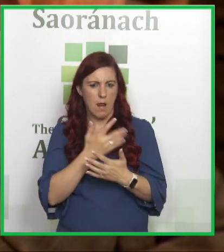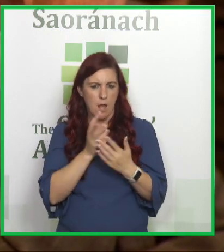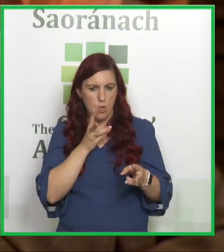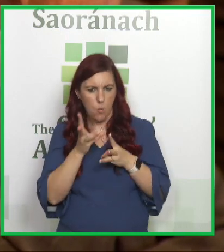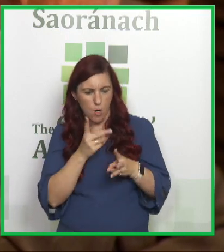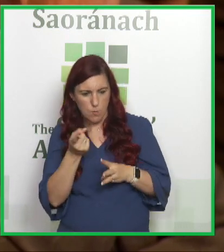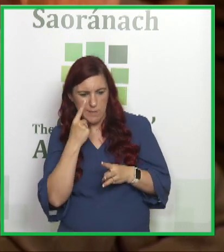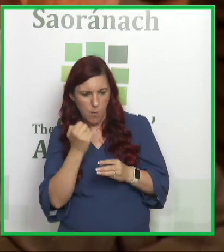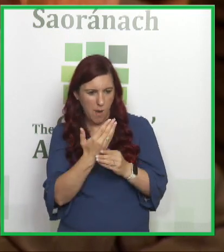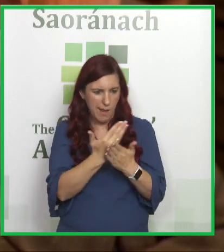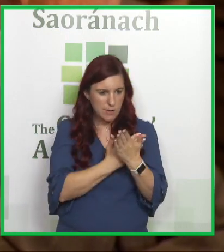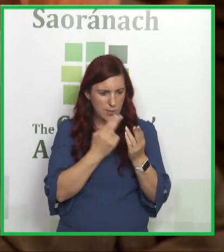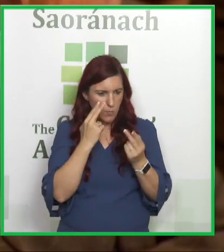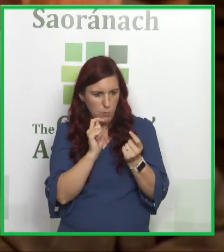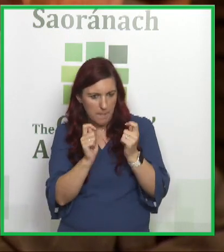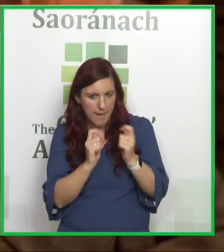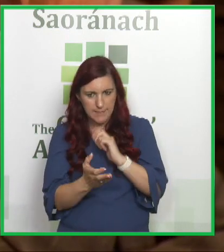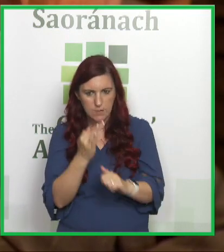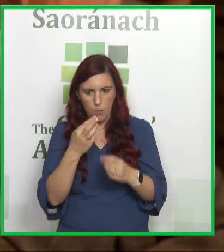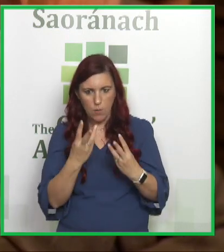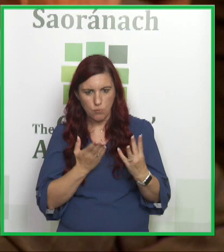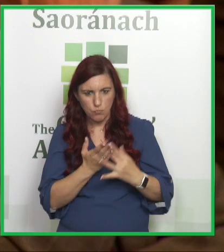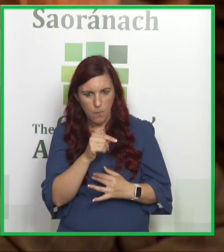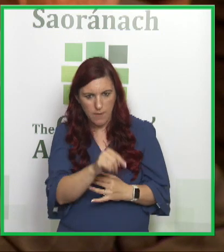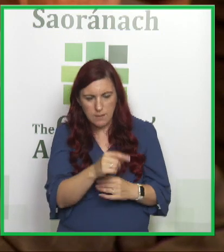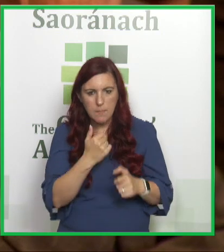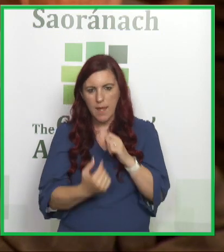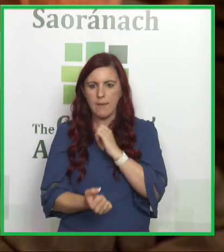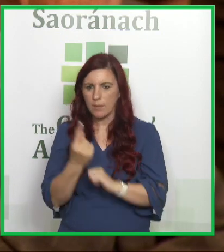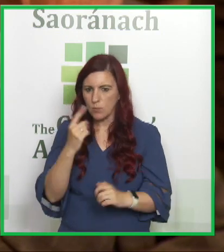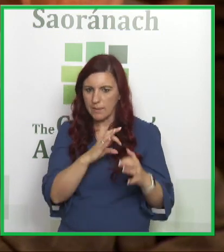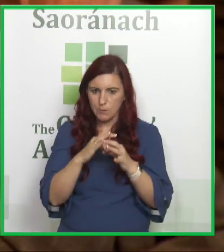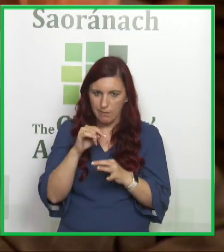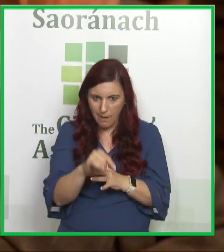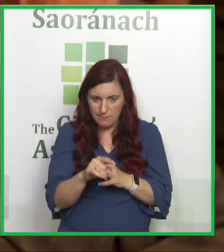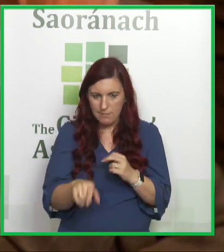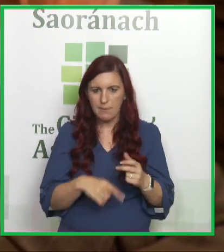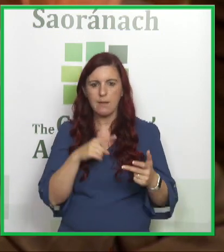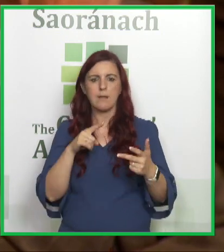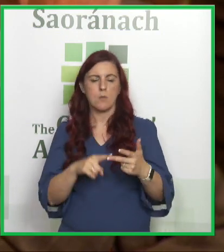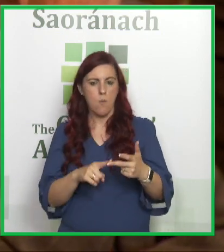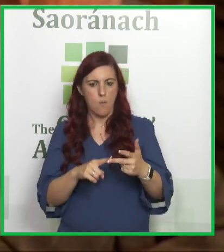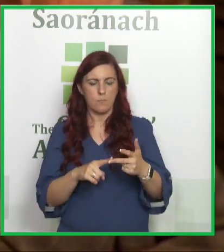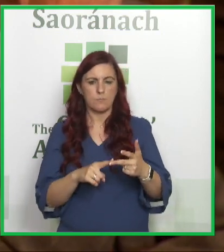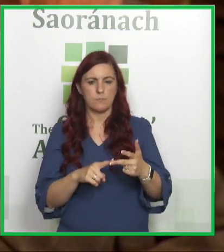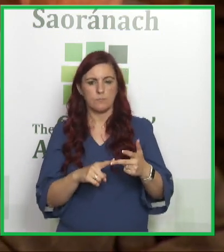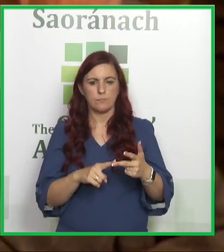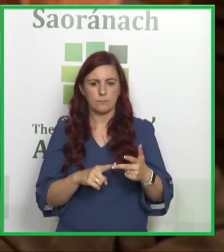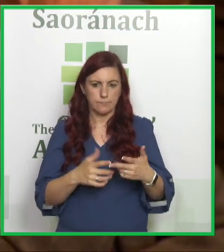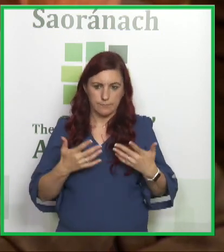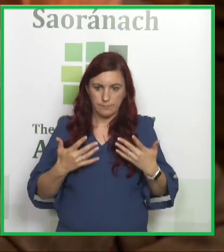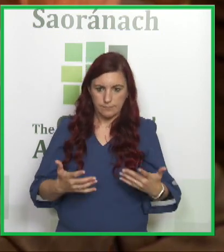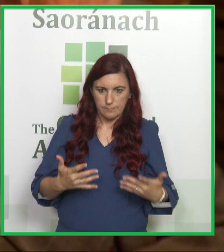see what would be required there. There were some issues associated with that. So the proposal now